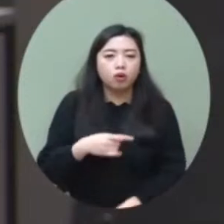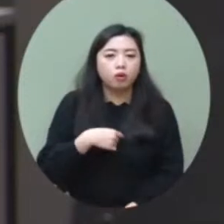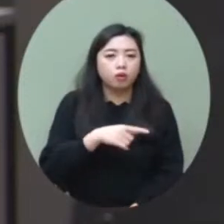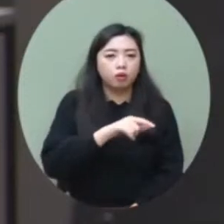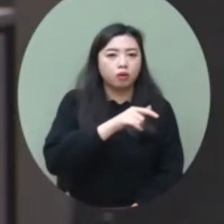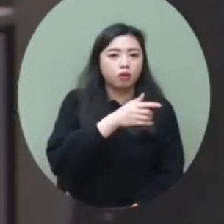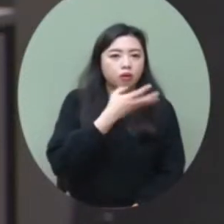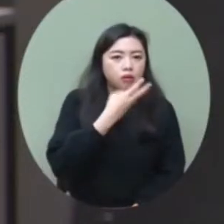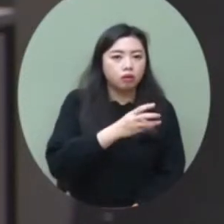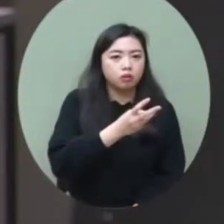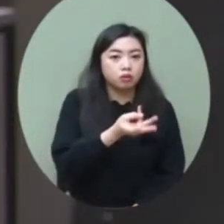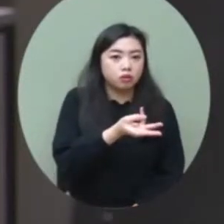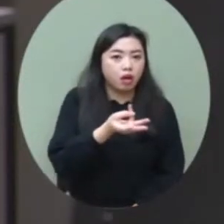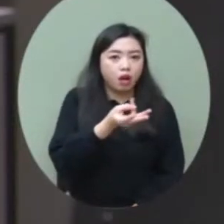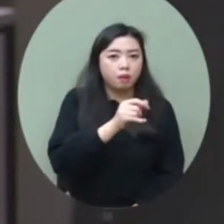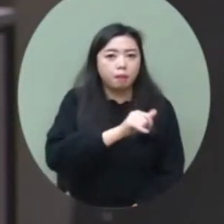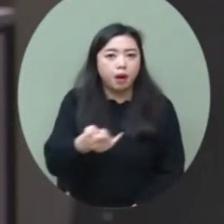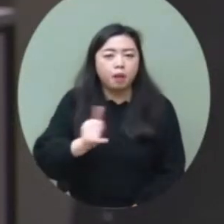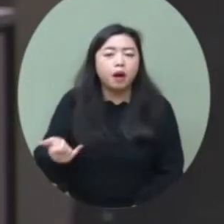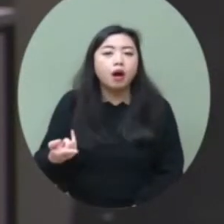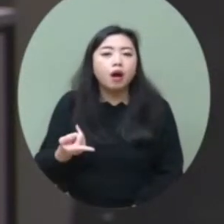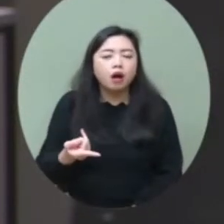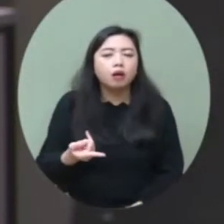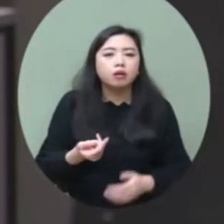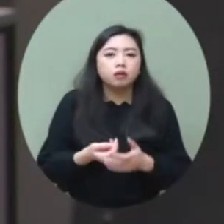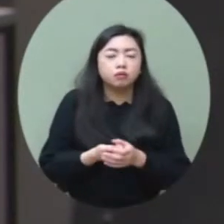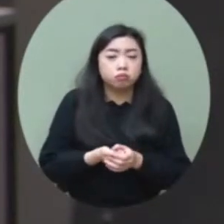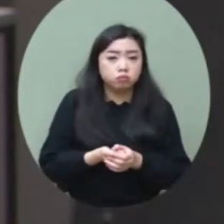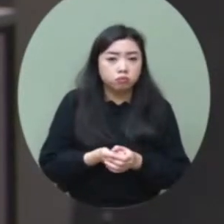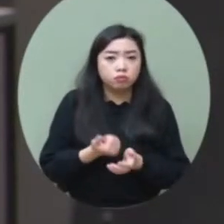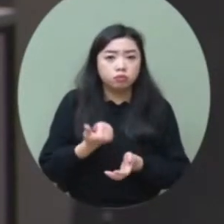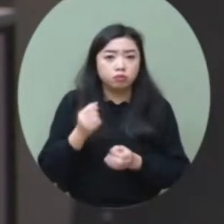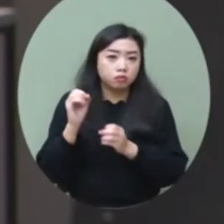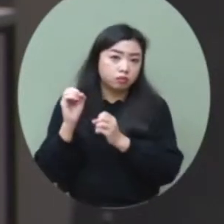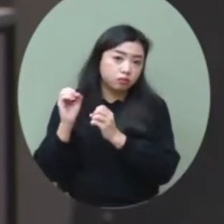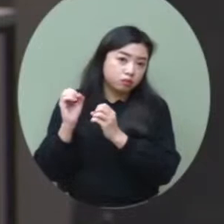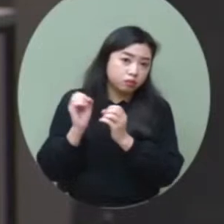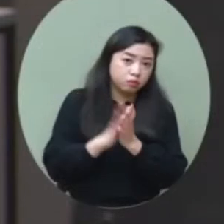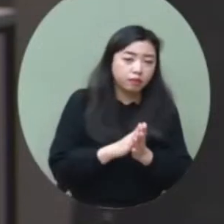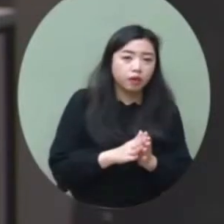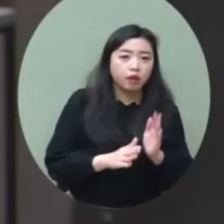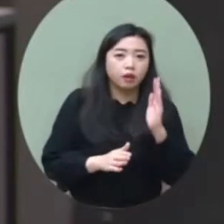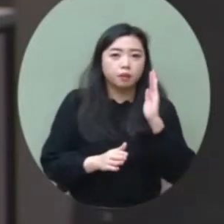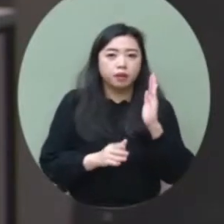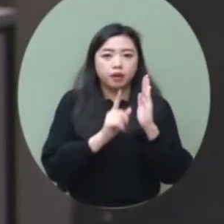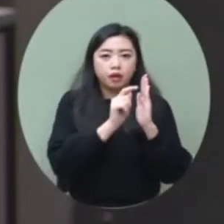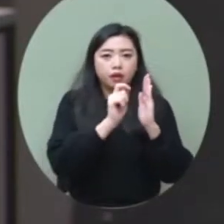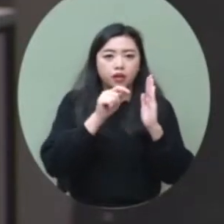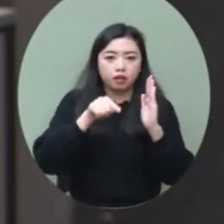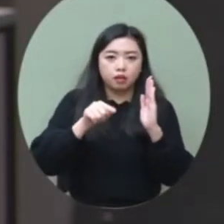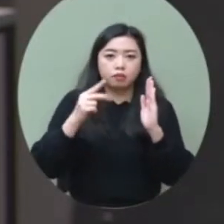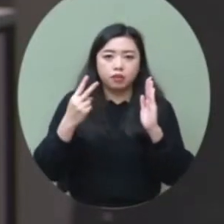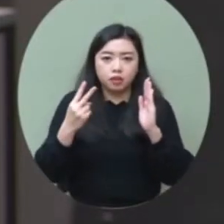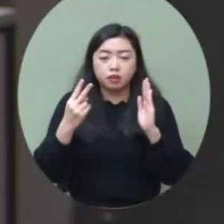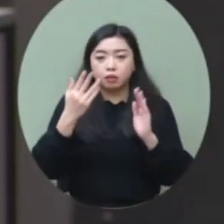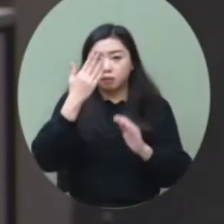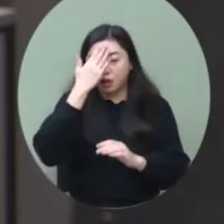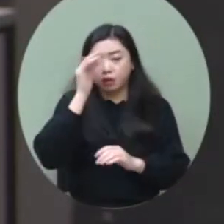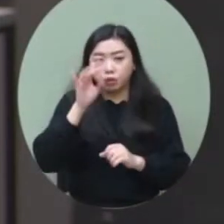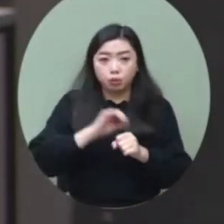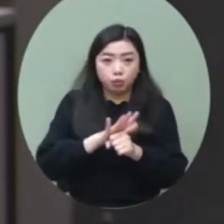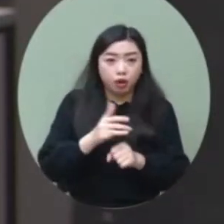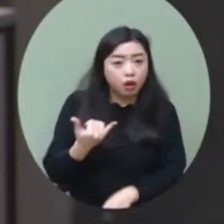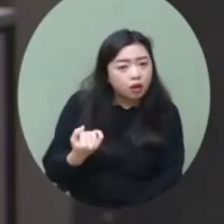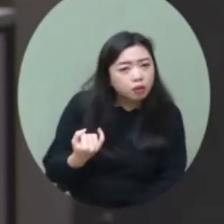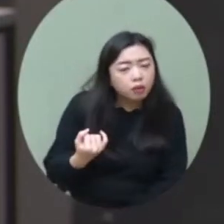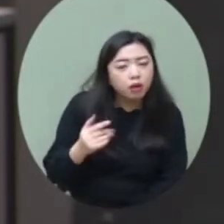the Omicron variant BA.2? Professor Lau Yulong also said this morning that he raised a